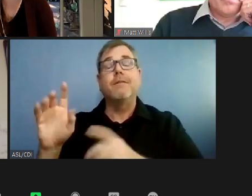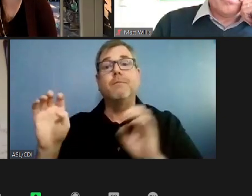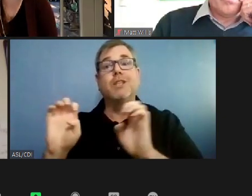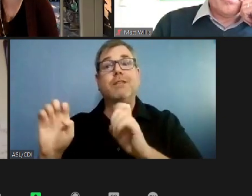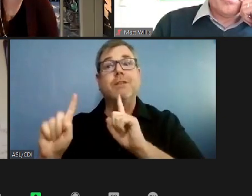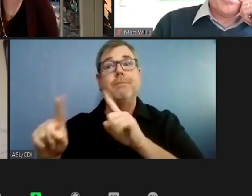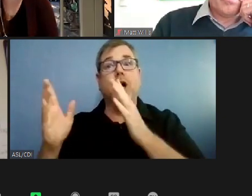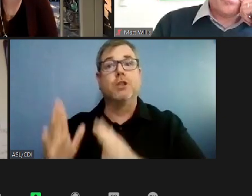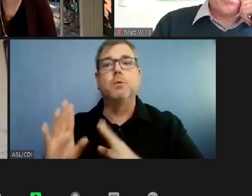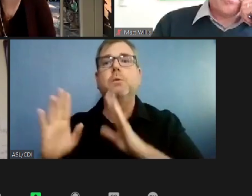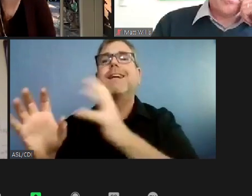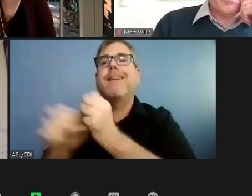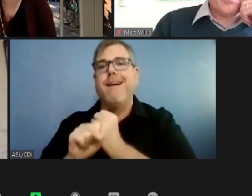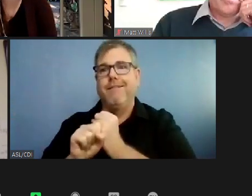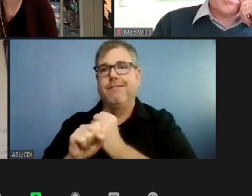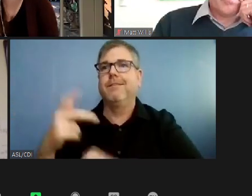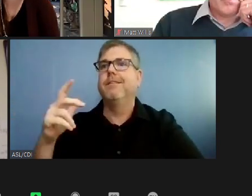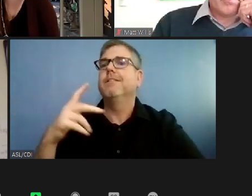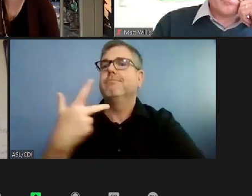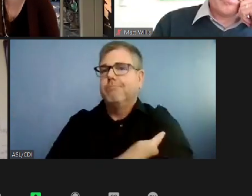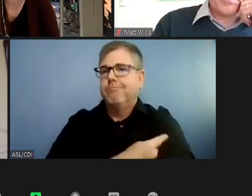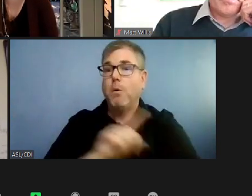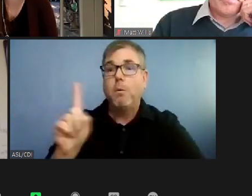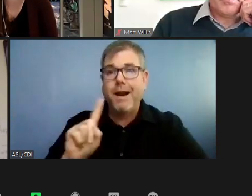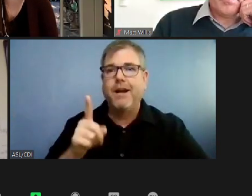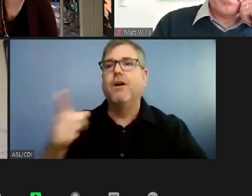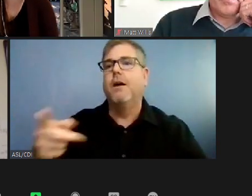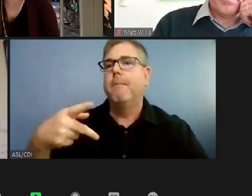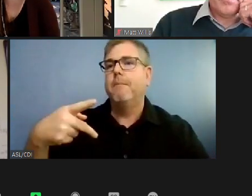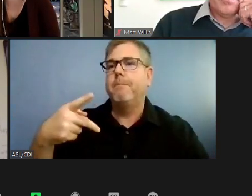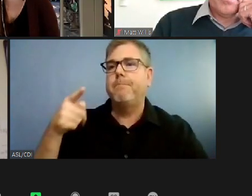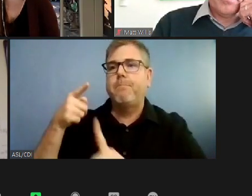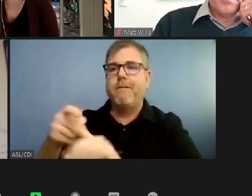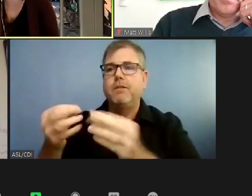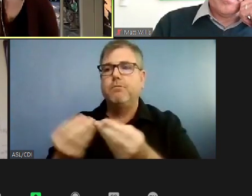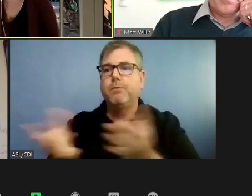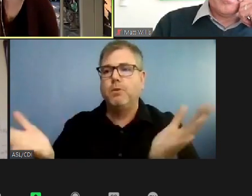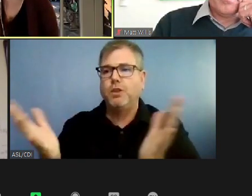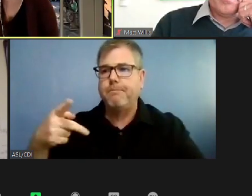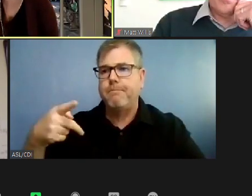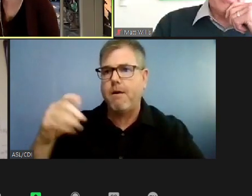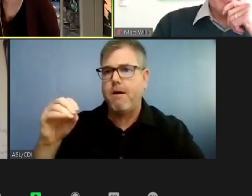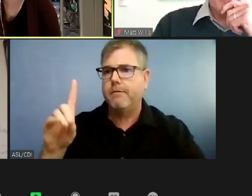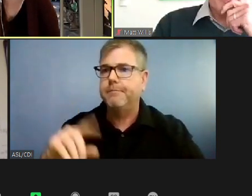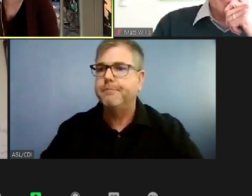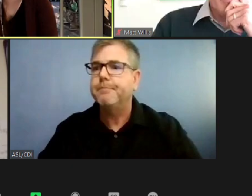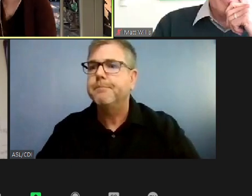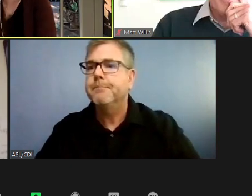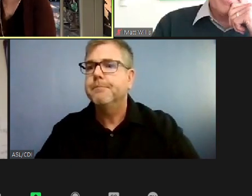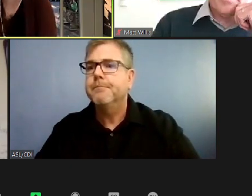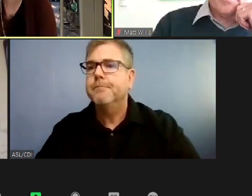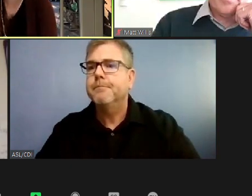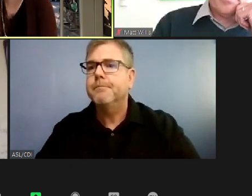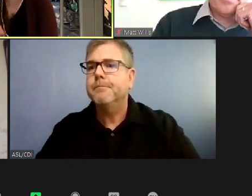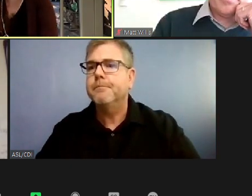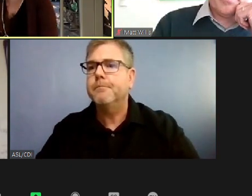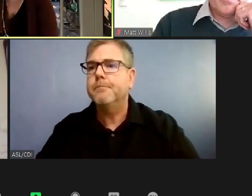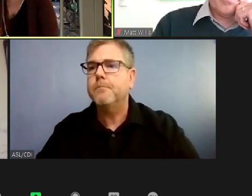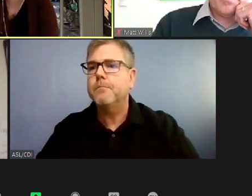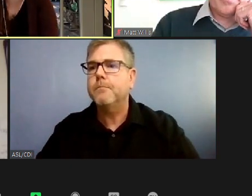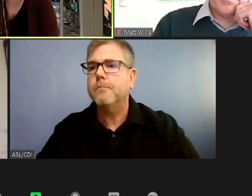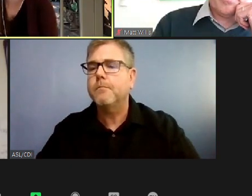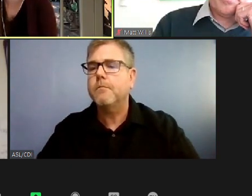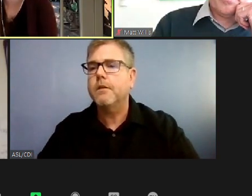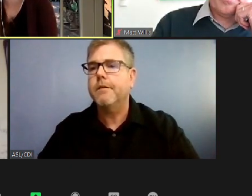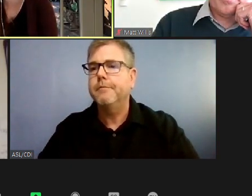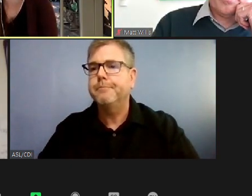outpatient healthcare workers, home health staff, et cetera. That's helpful. I know you mentioned, both you and